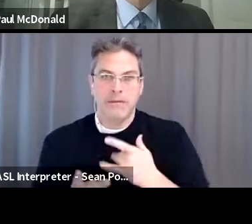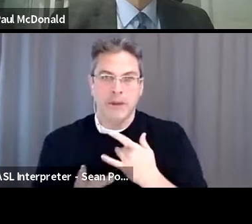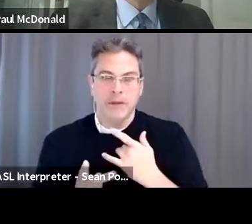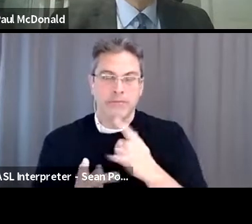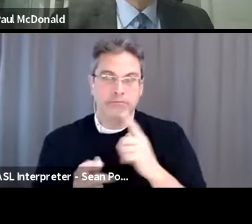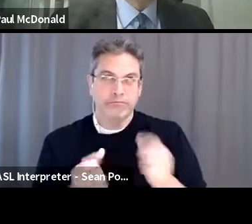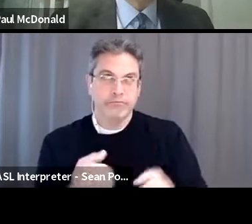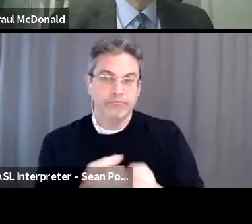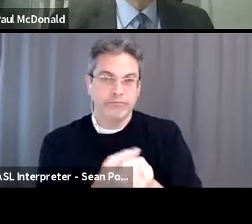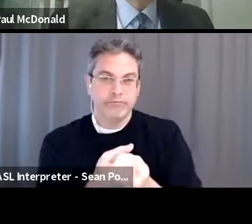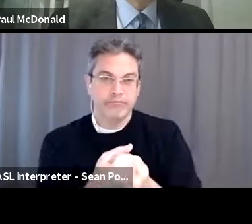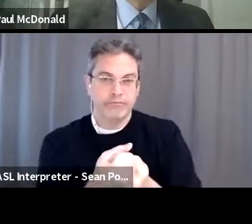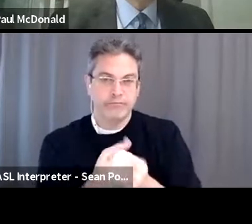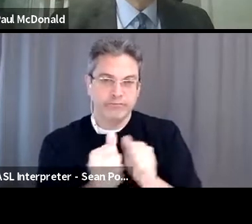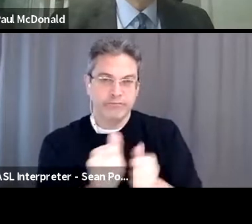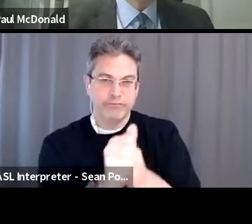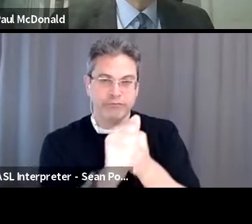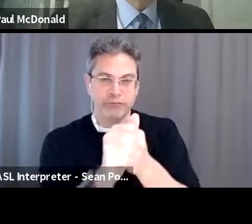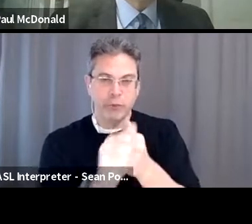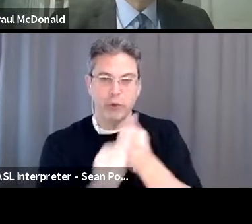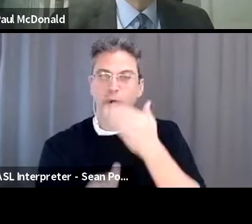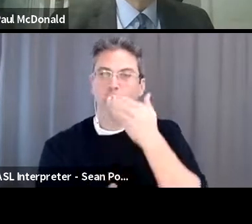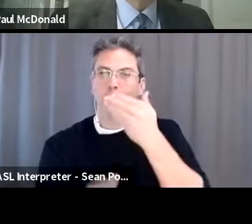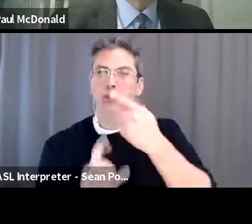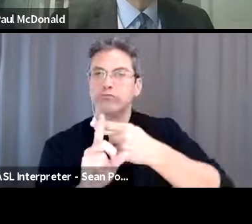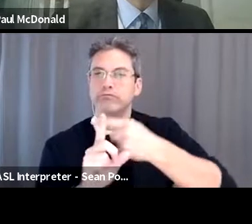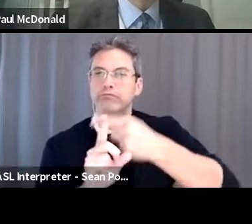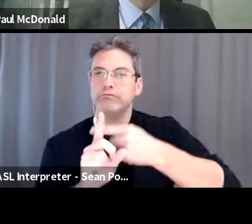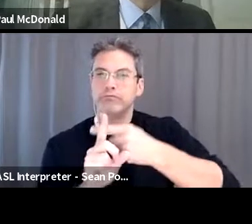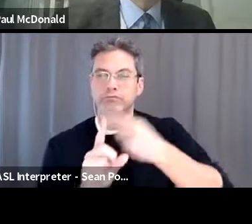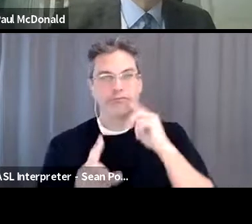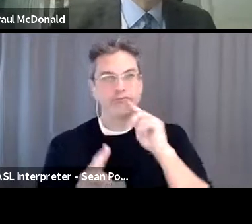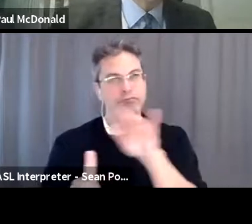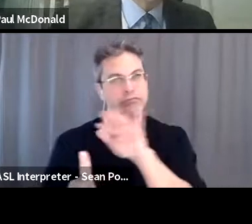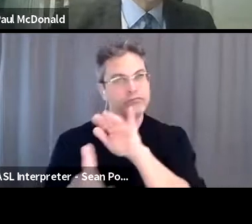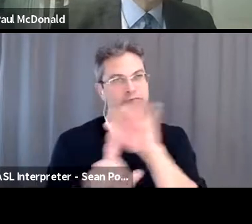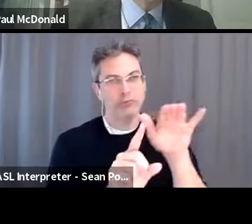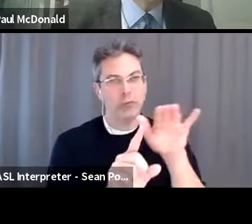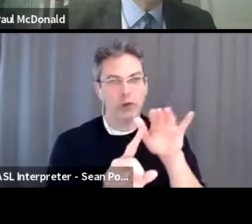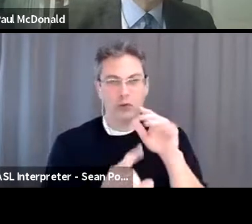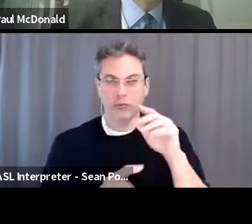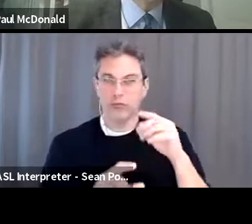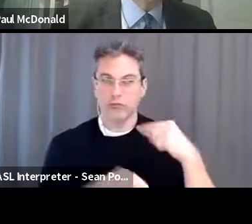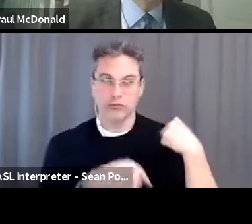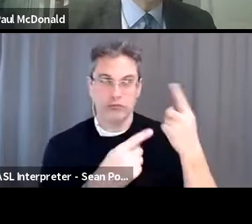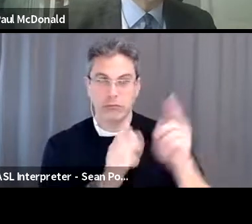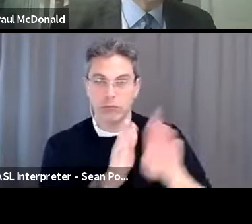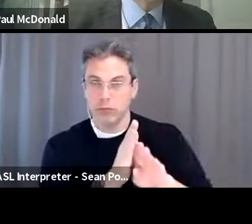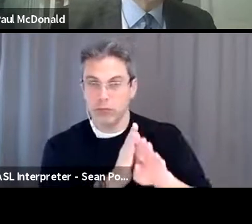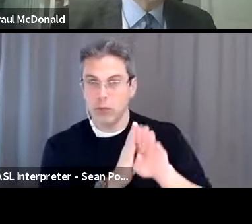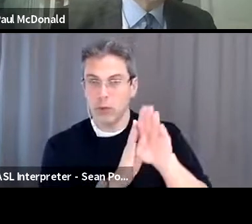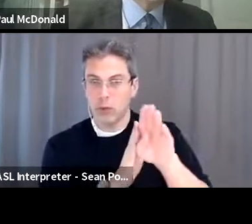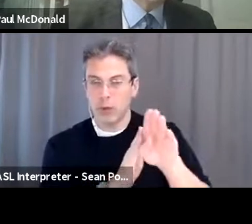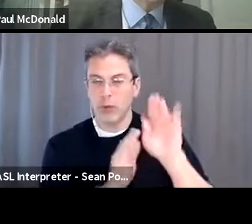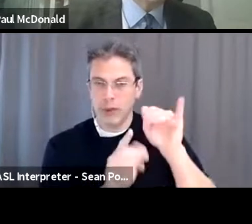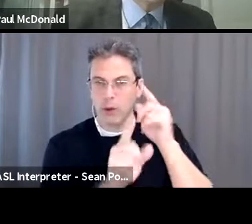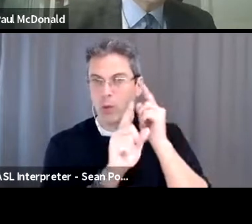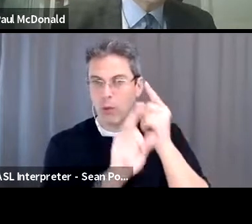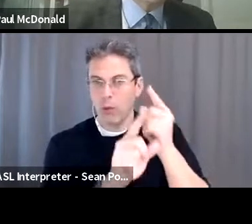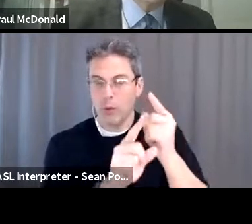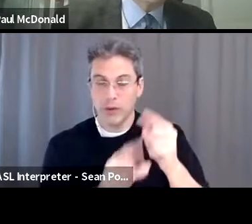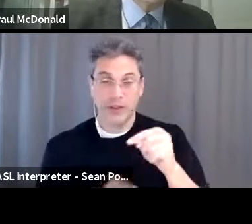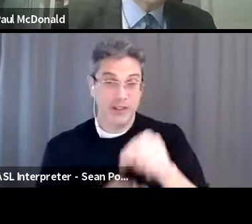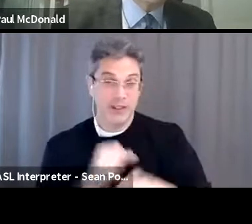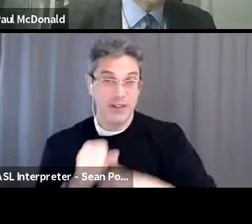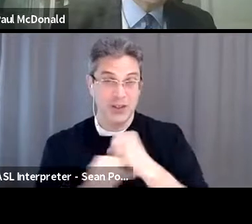and act as a sort of barometer for progress towards global goals. Already this year, we built a phenomenal team